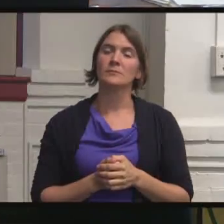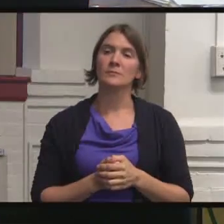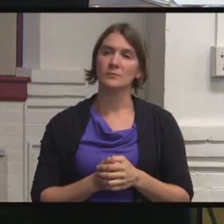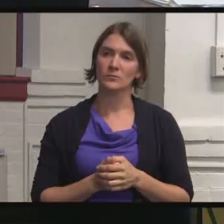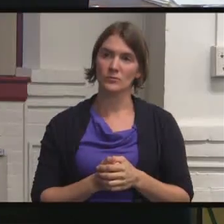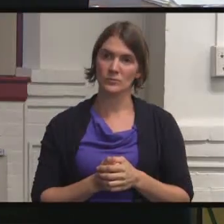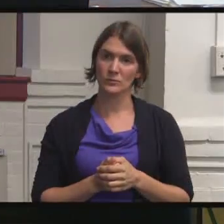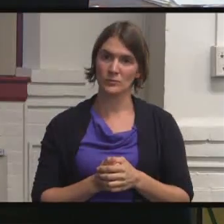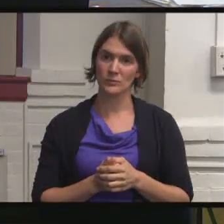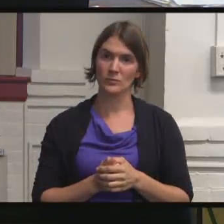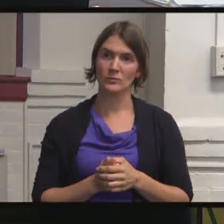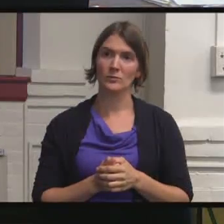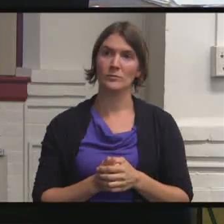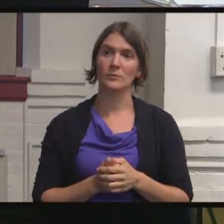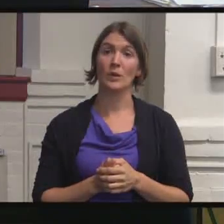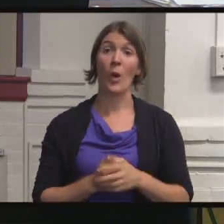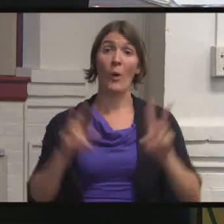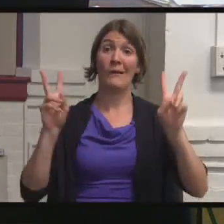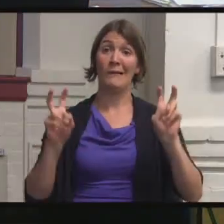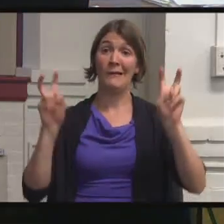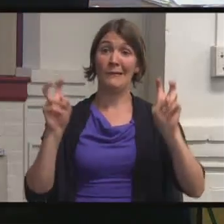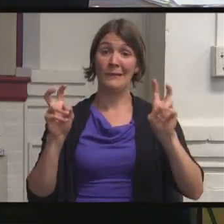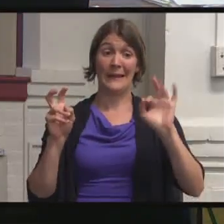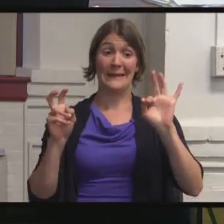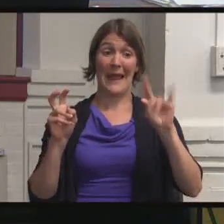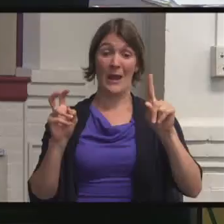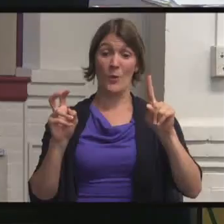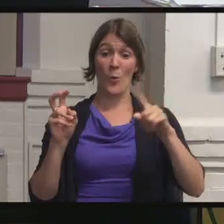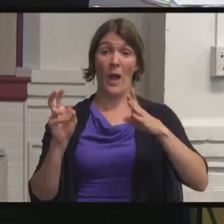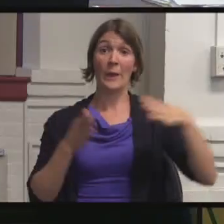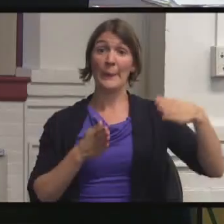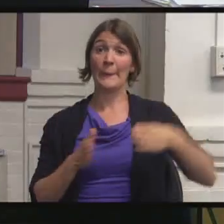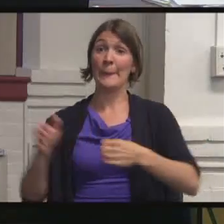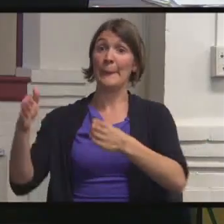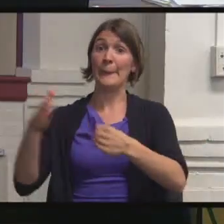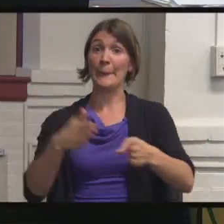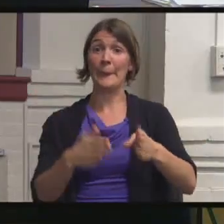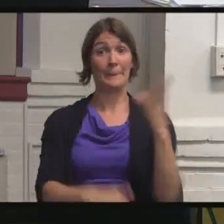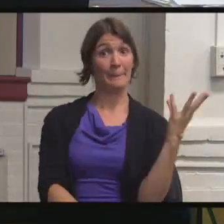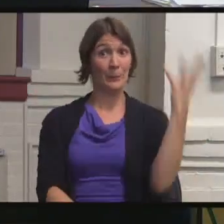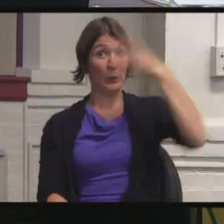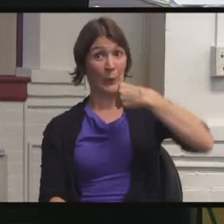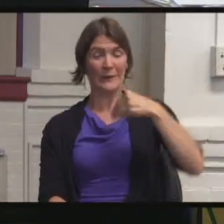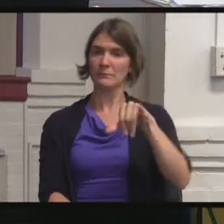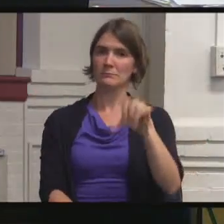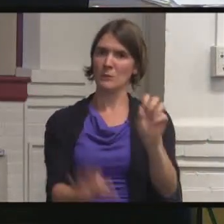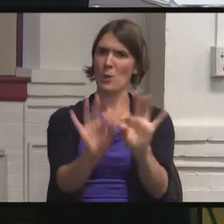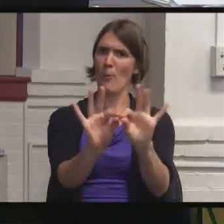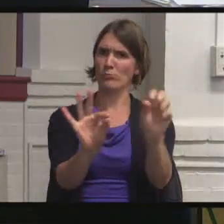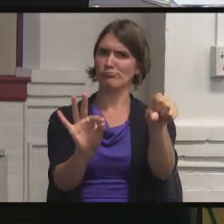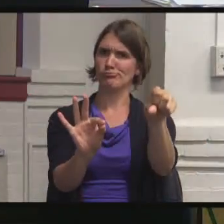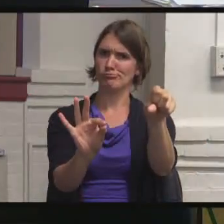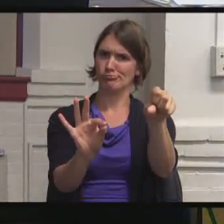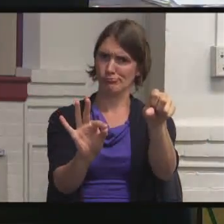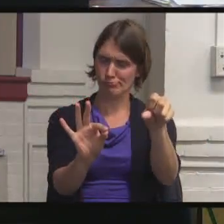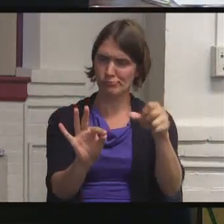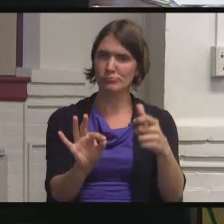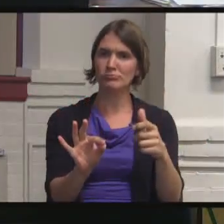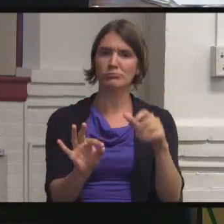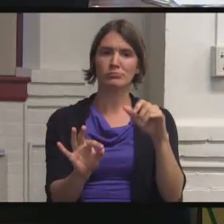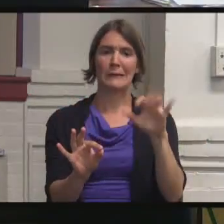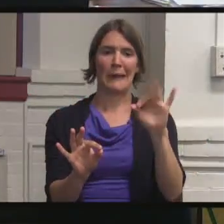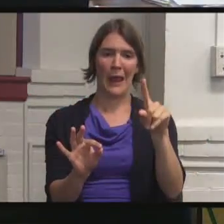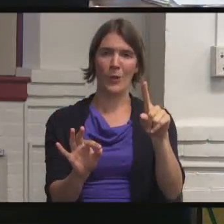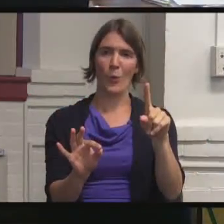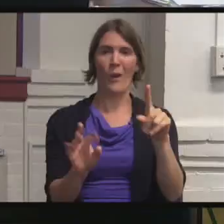the question of the scenic nature of the I-91 corridor is important. The I-91 is a